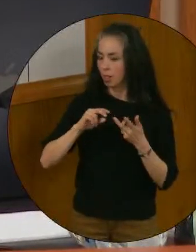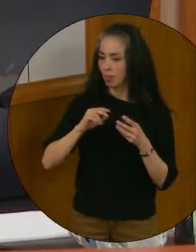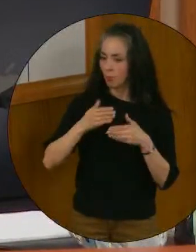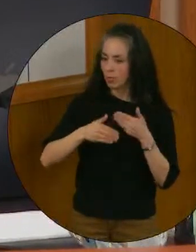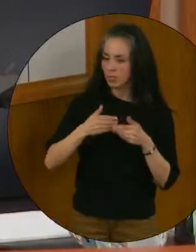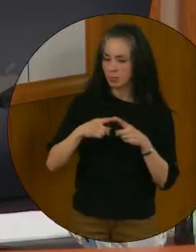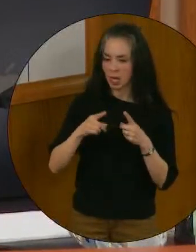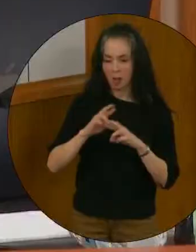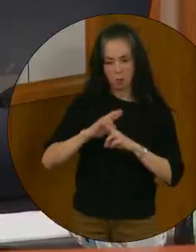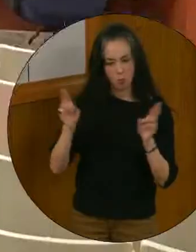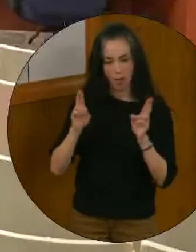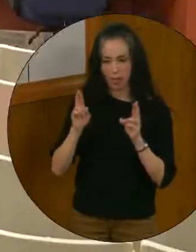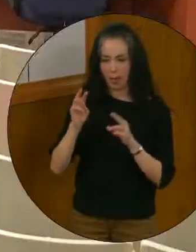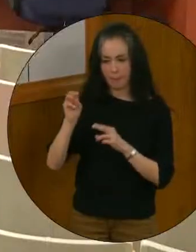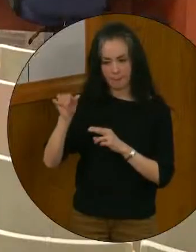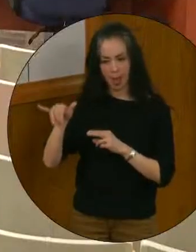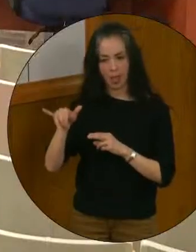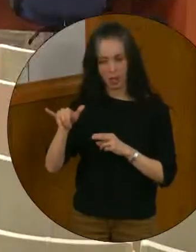there.